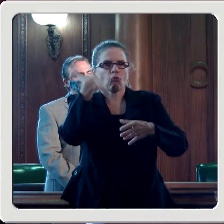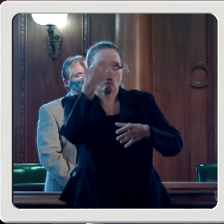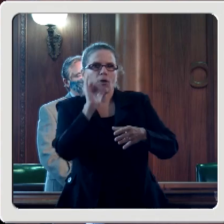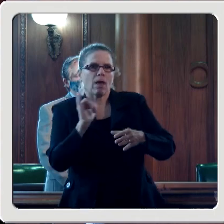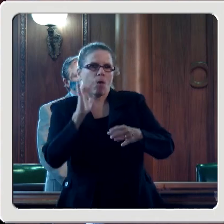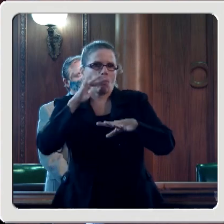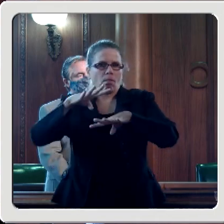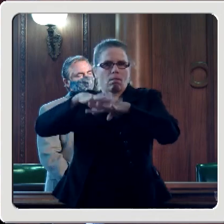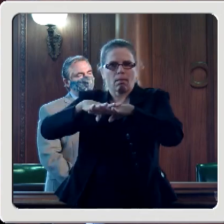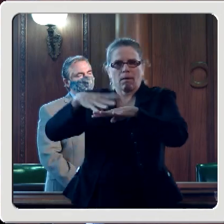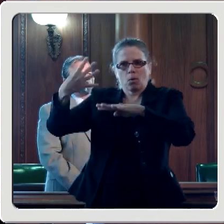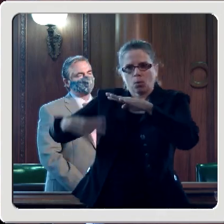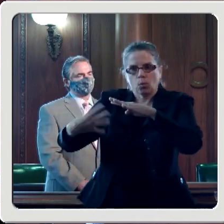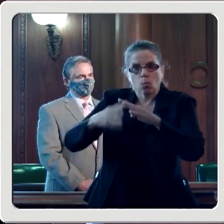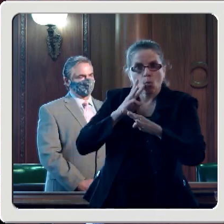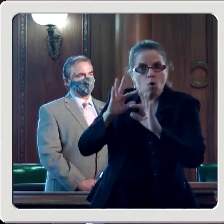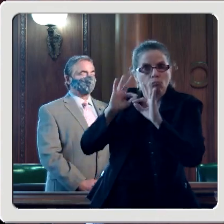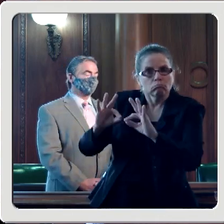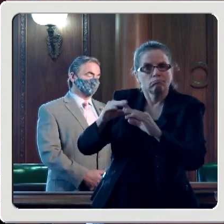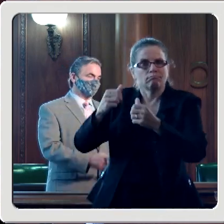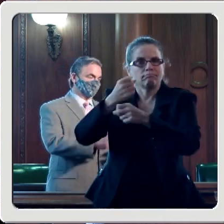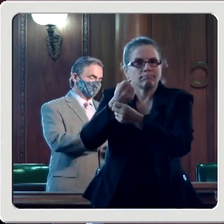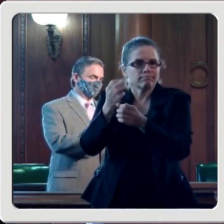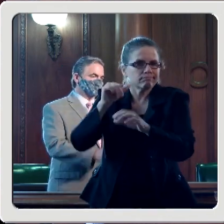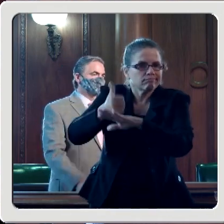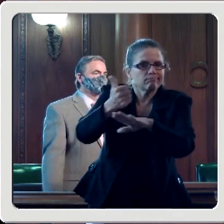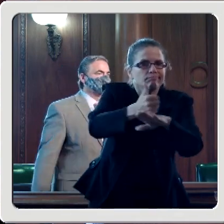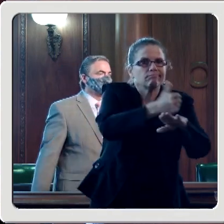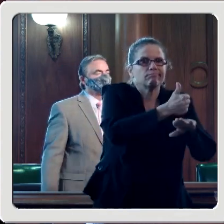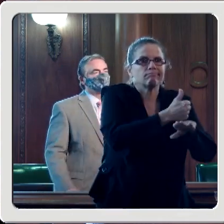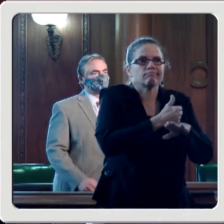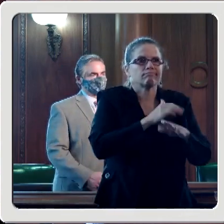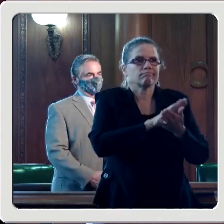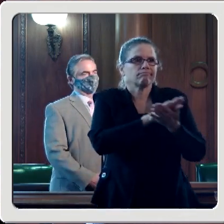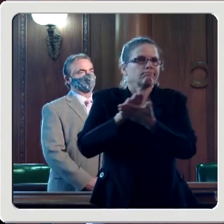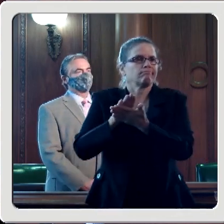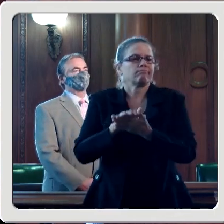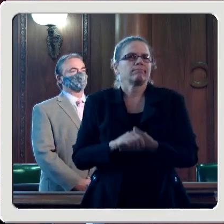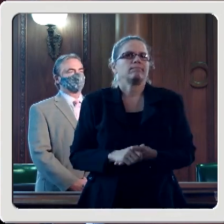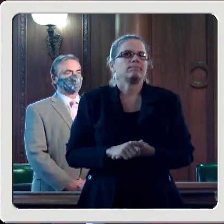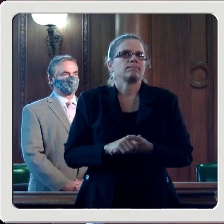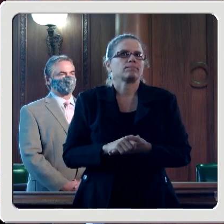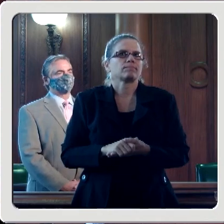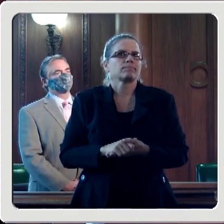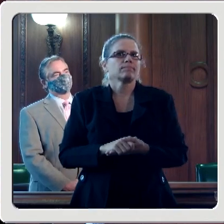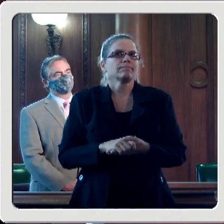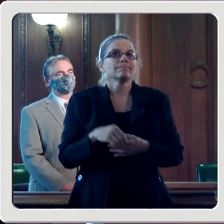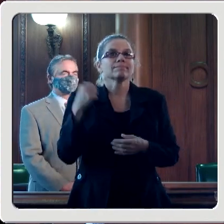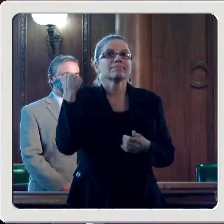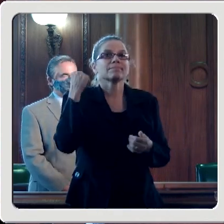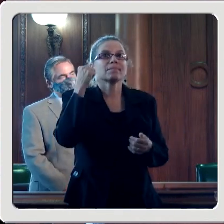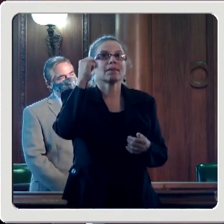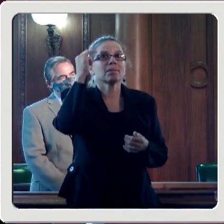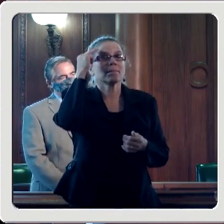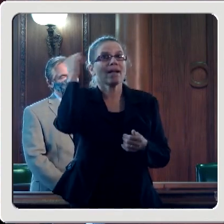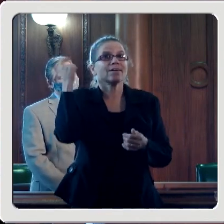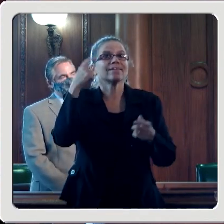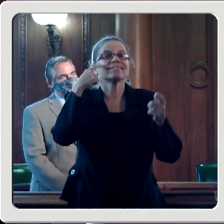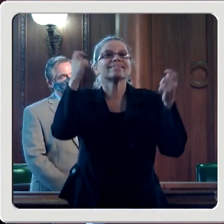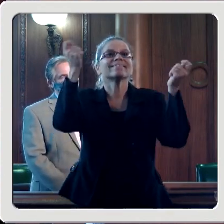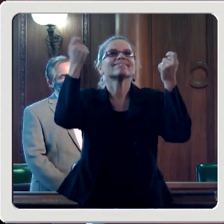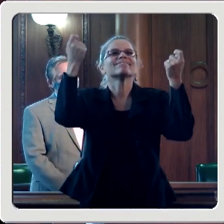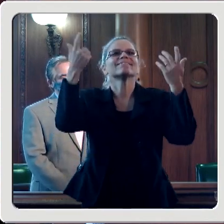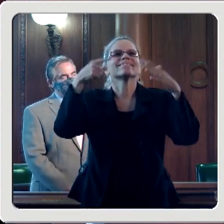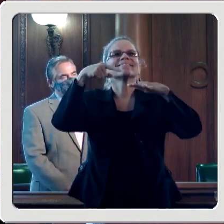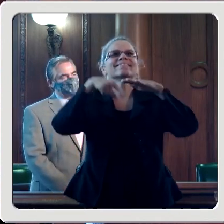mentioned, the tunnel in the north end, the tunnel underneath the railroad tracks has been completed. So now the approach work